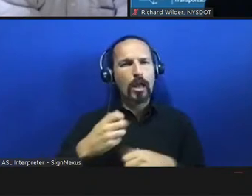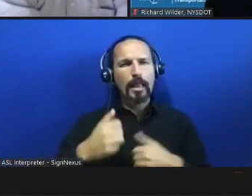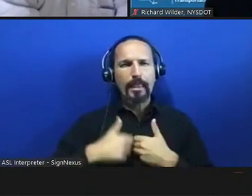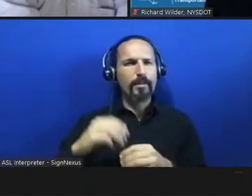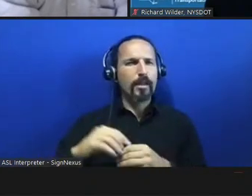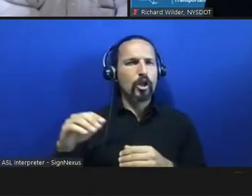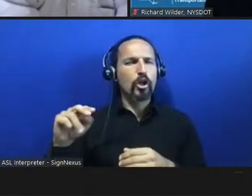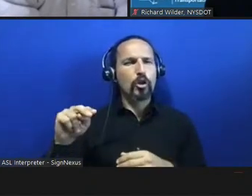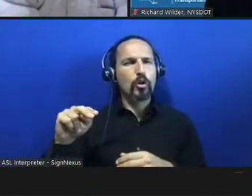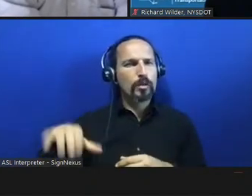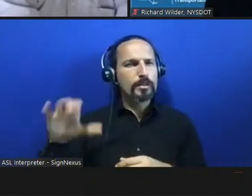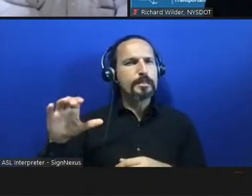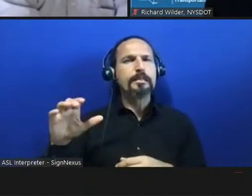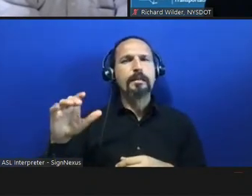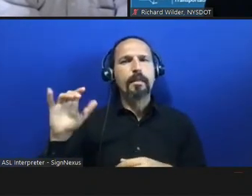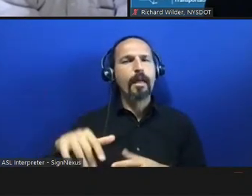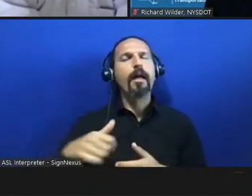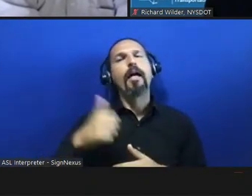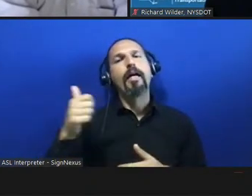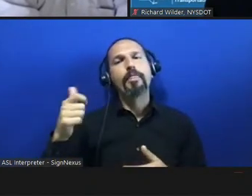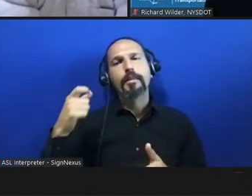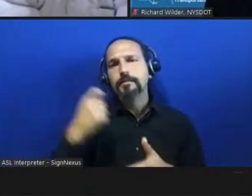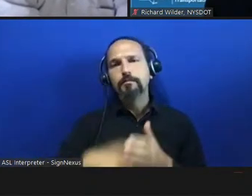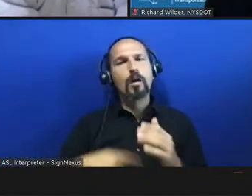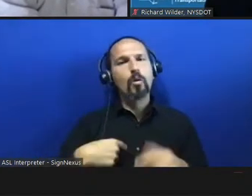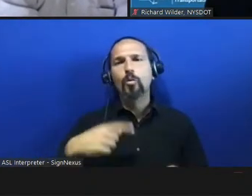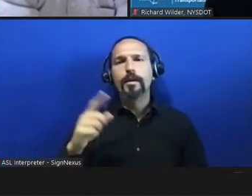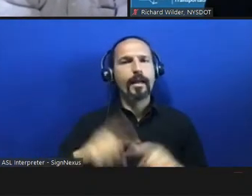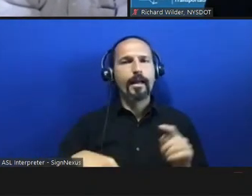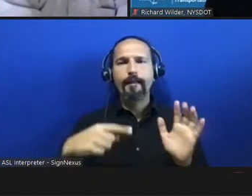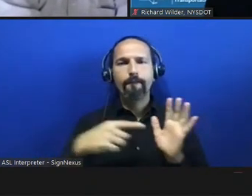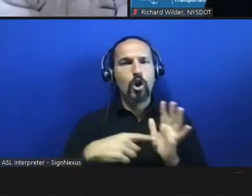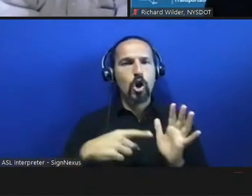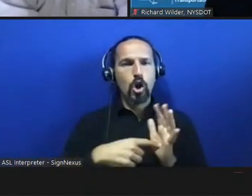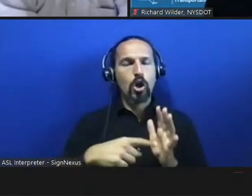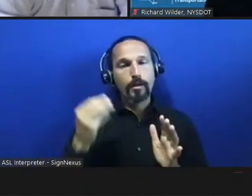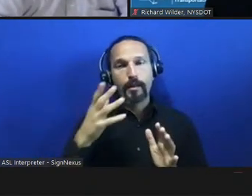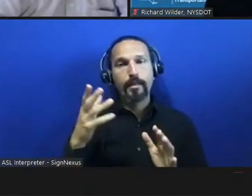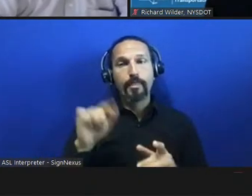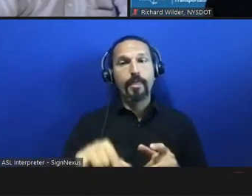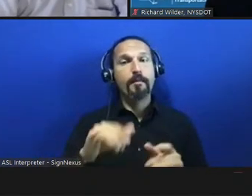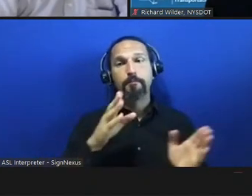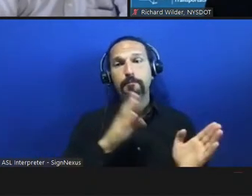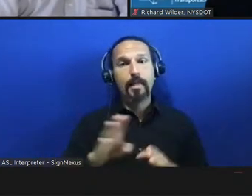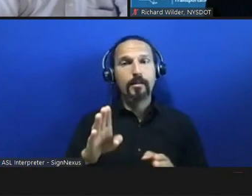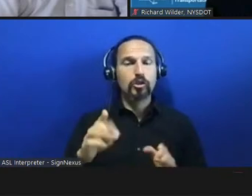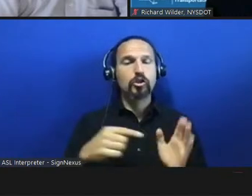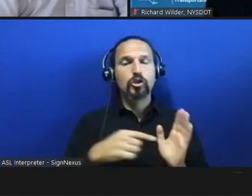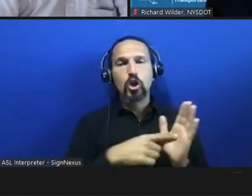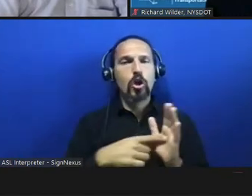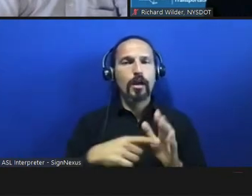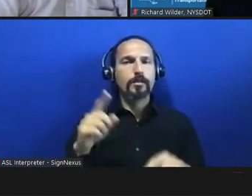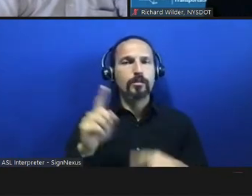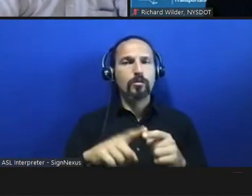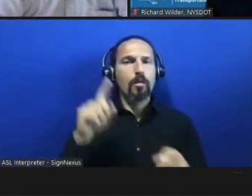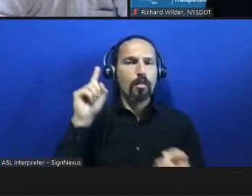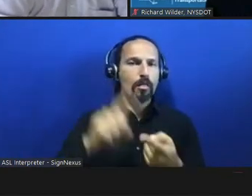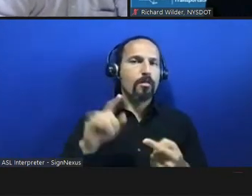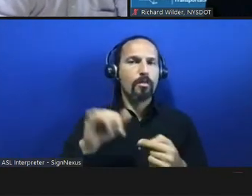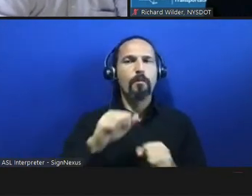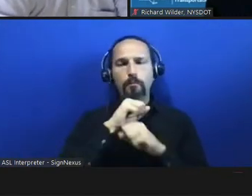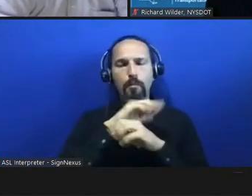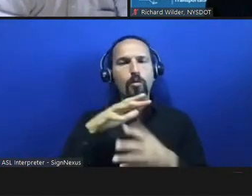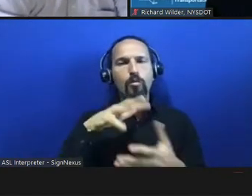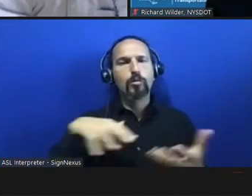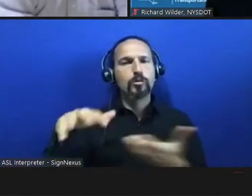this would be yet another extent that we cannot afford an honest look at this plan shows that it will not do much to decrease pollution in the long